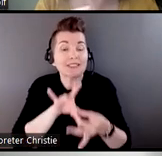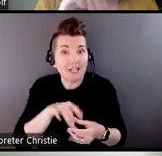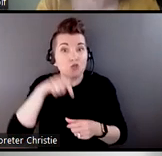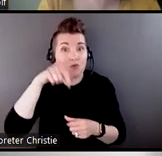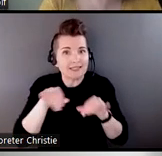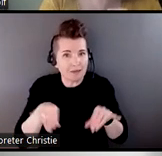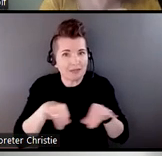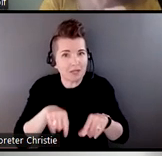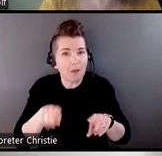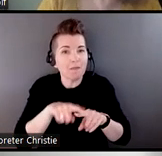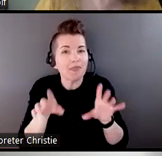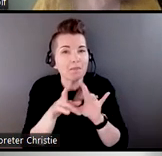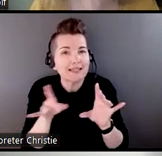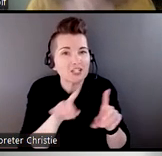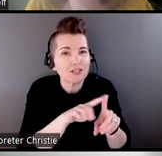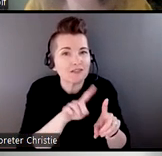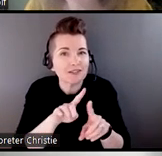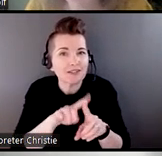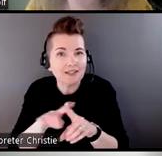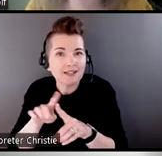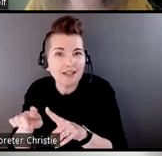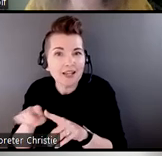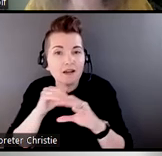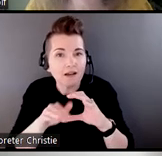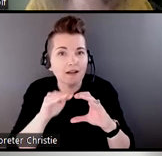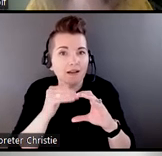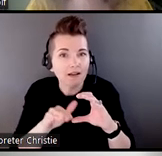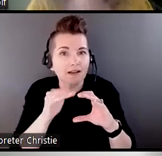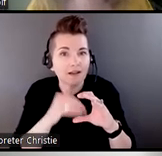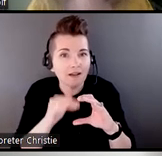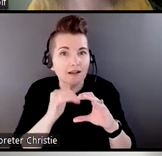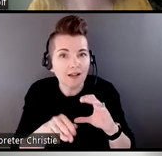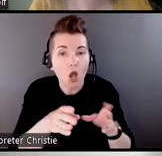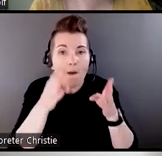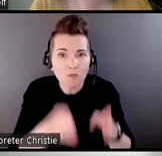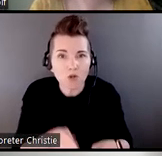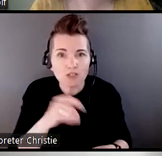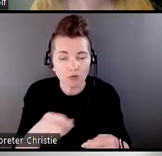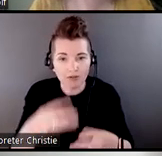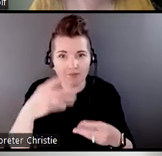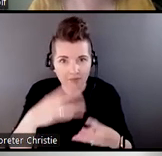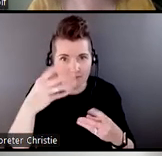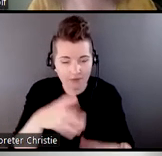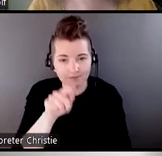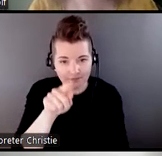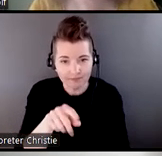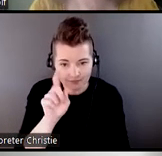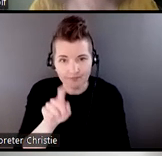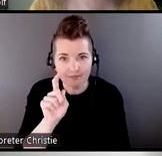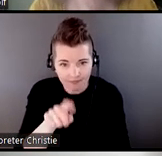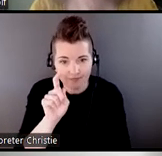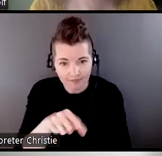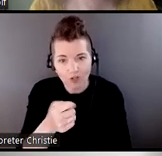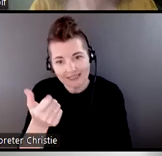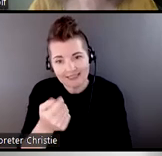Recognizing that it may take 7 of those emails before someone really clues in or wants to become engaged or interact